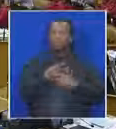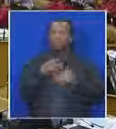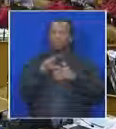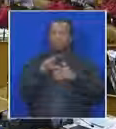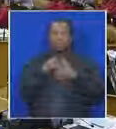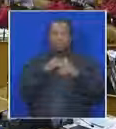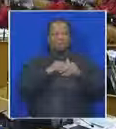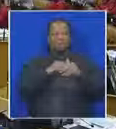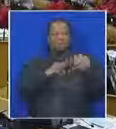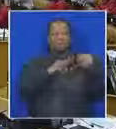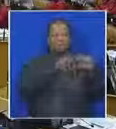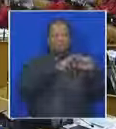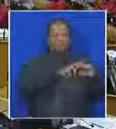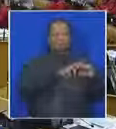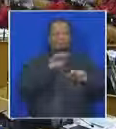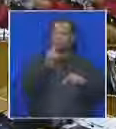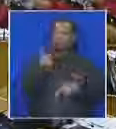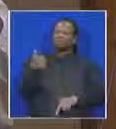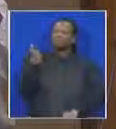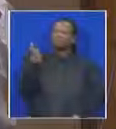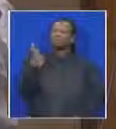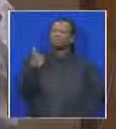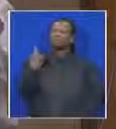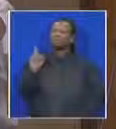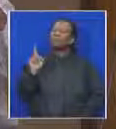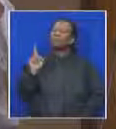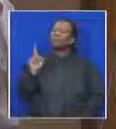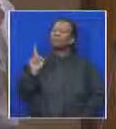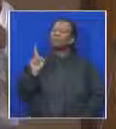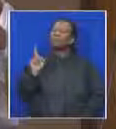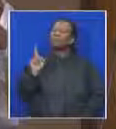please take your seat. Yes, what's the point of order?